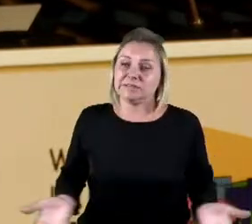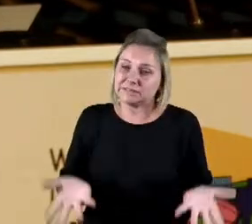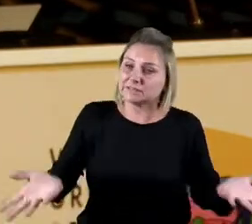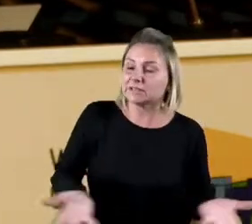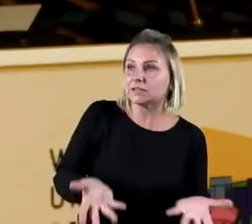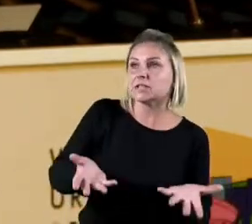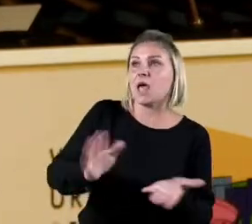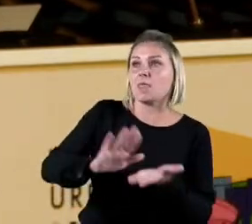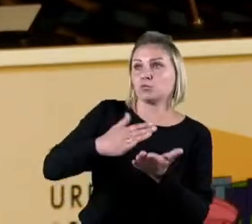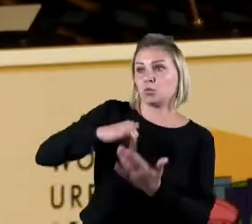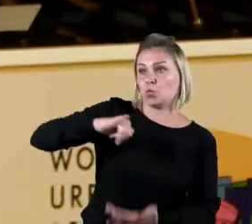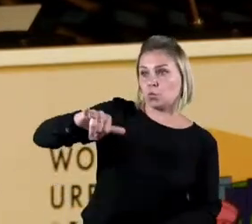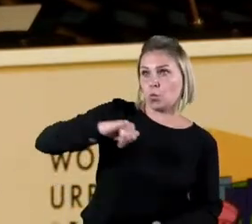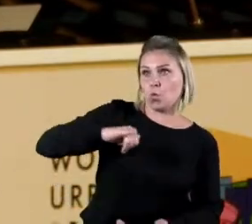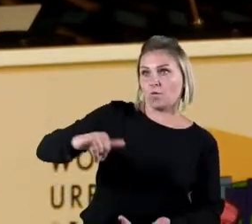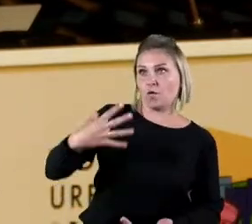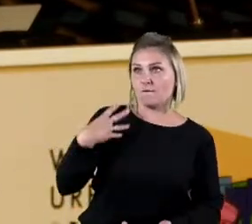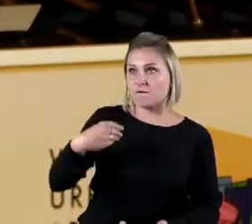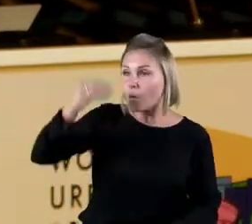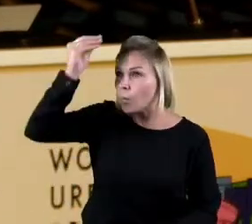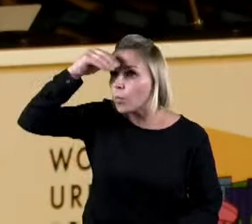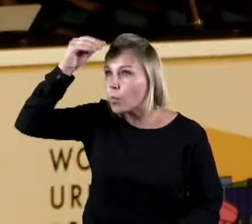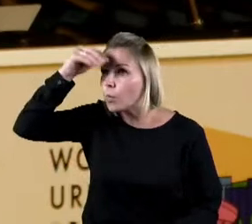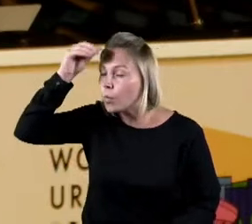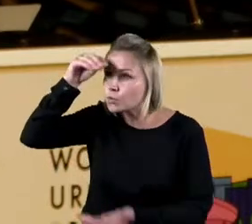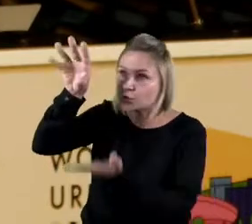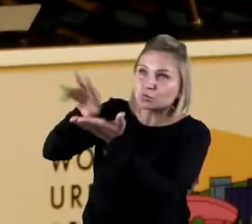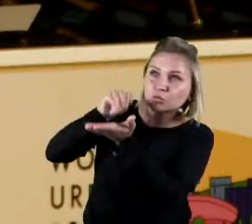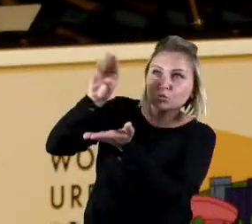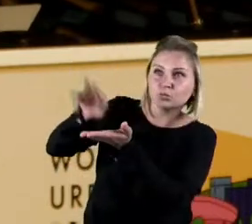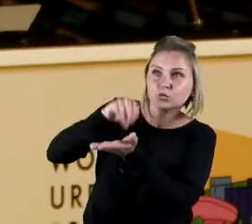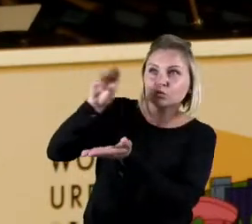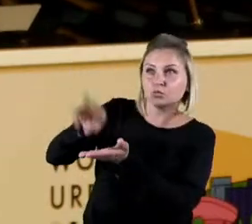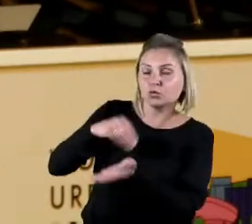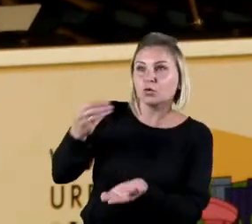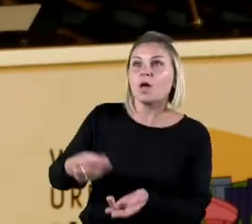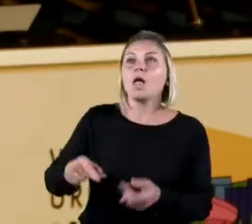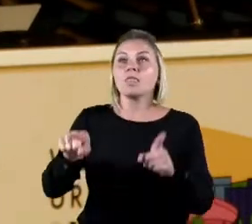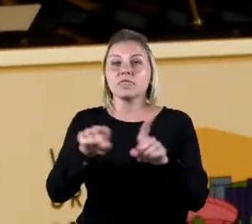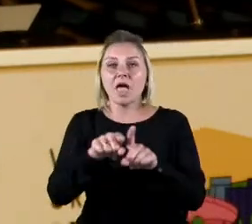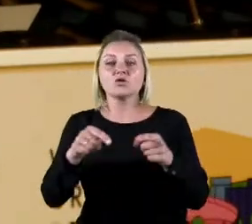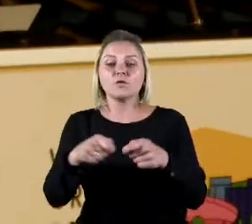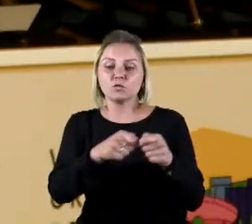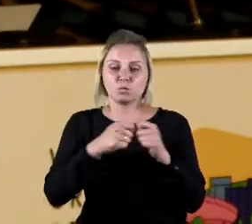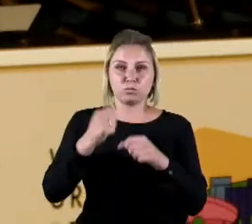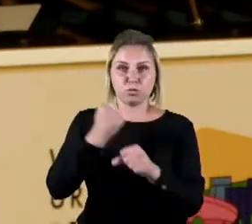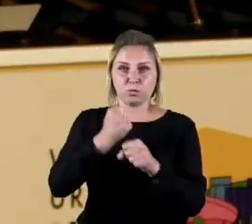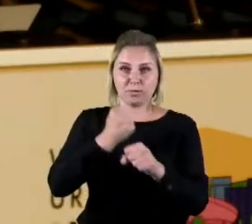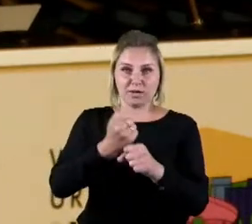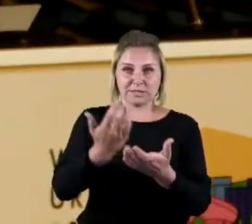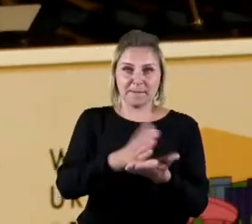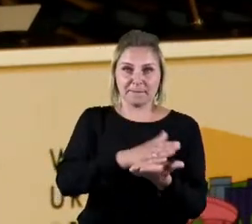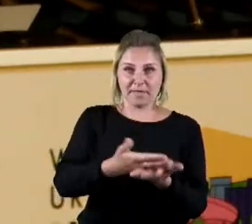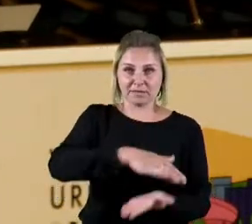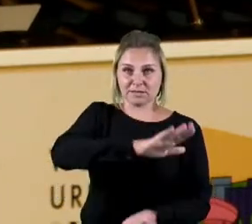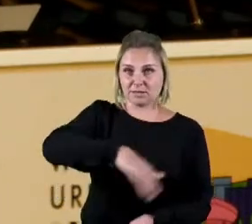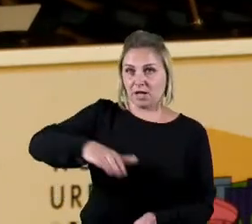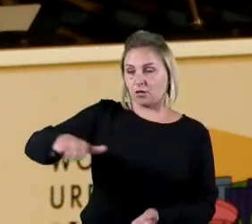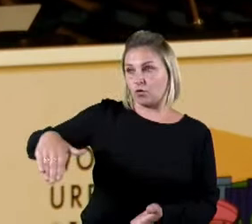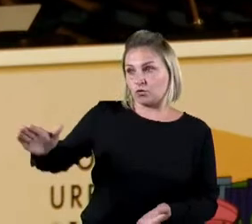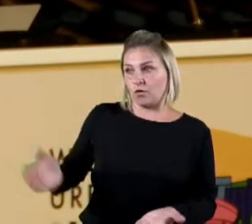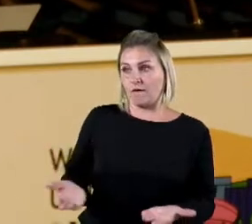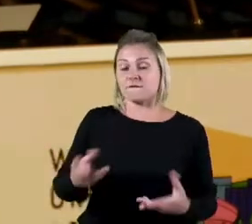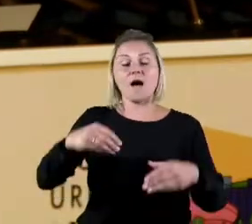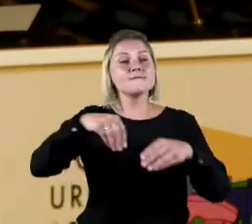as helping to align international cooperation and to be the voice of countries in